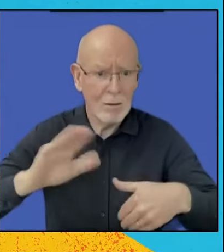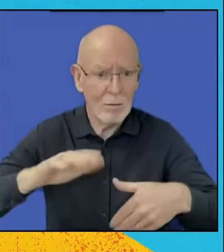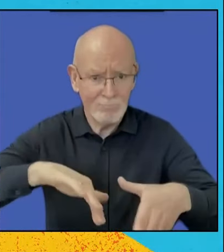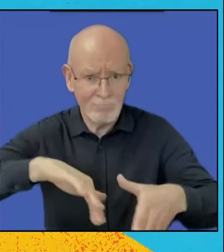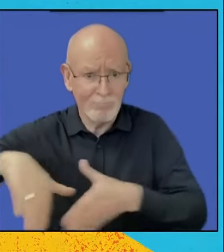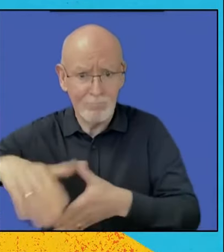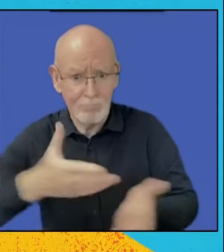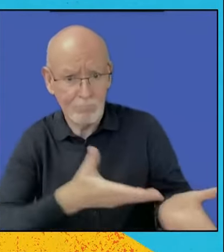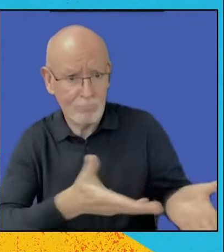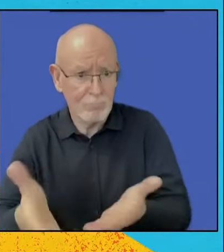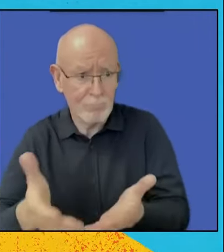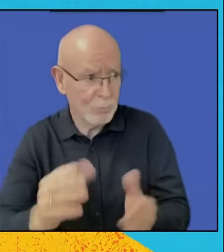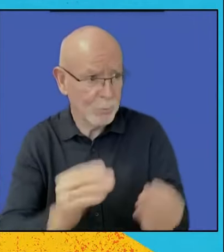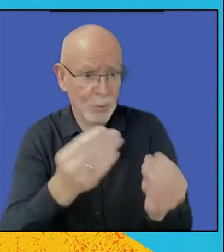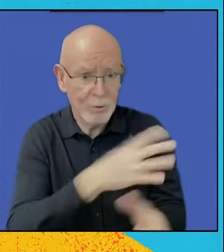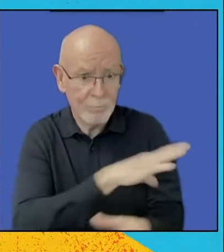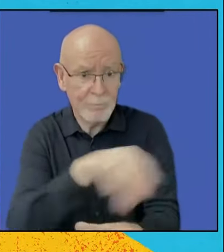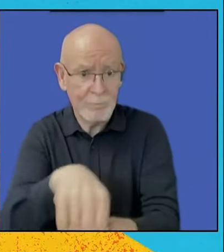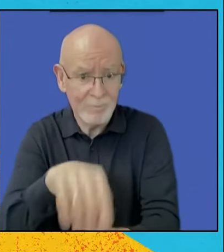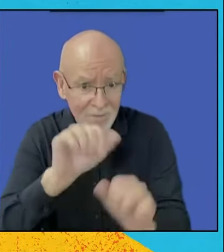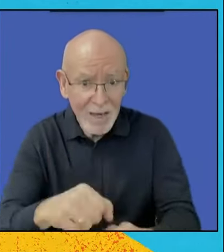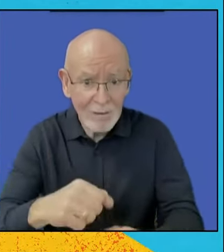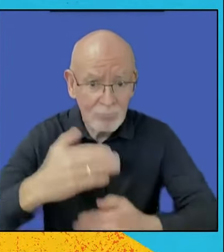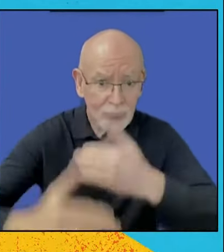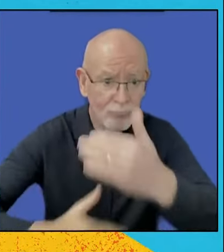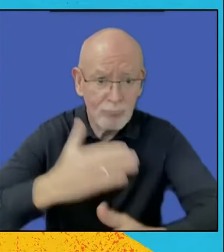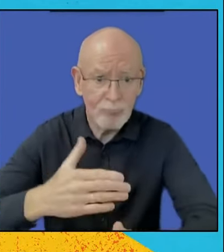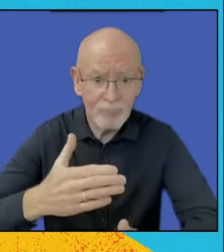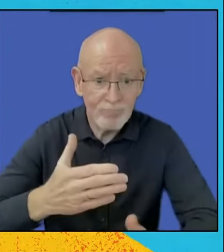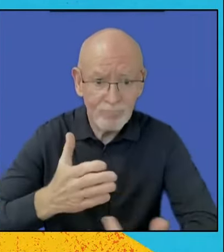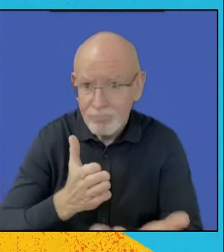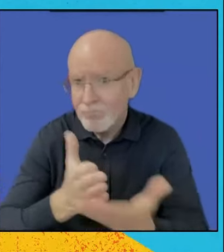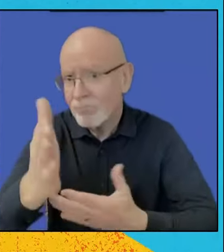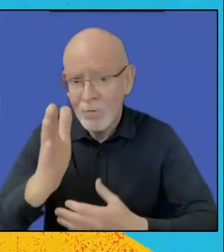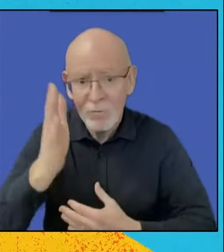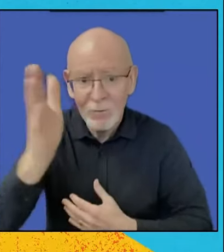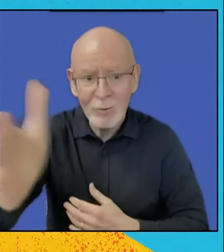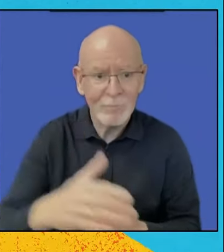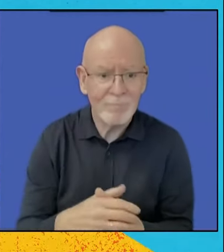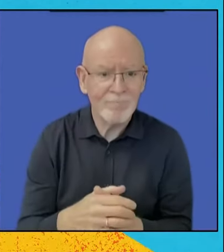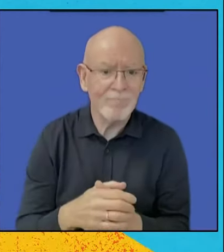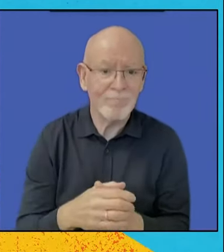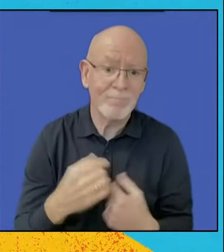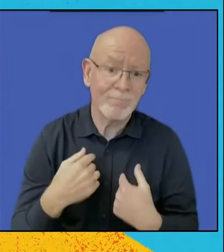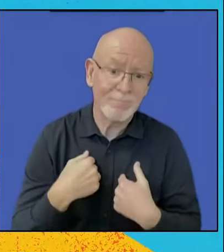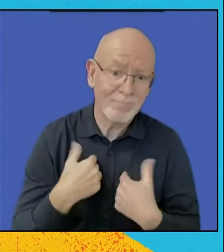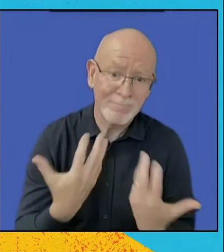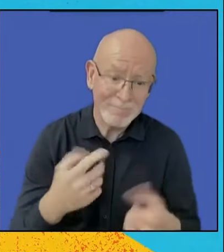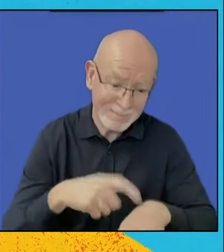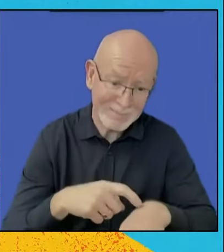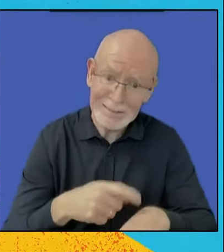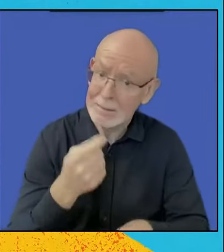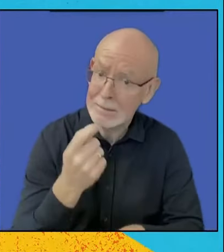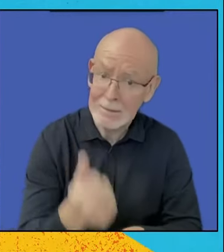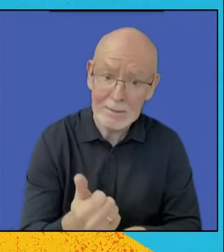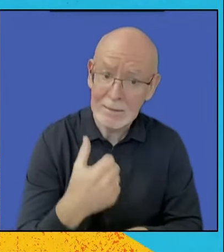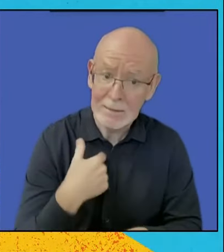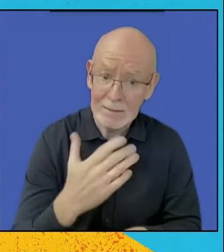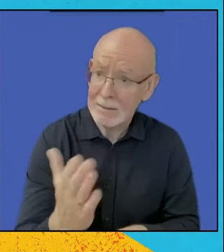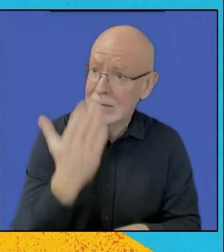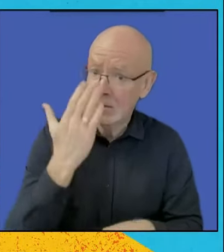a wealth of untapped creativity and potential in this generation and in future generations. I often say that